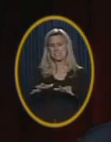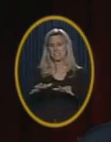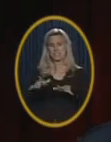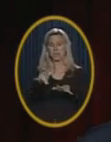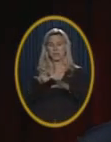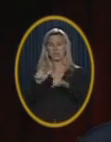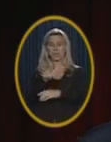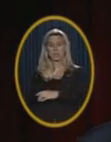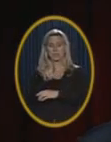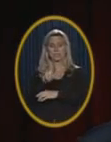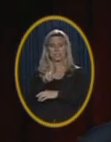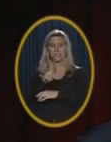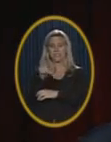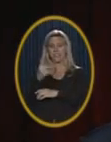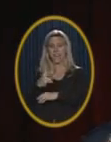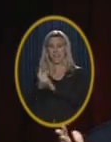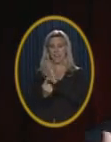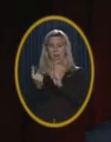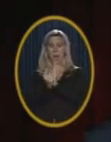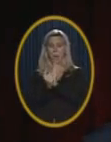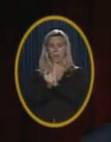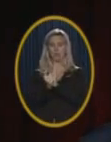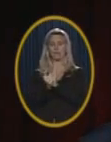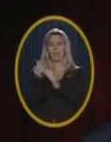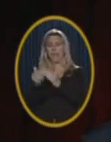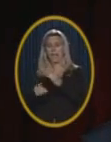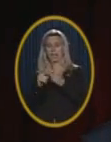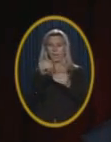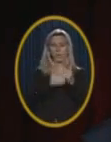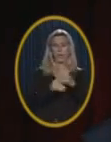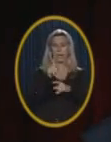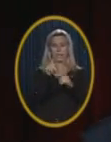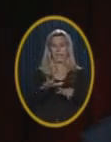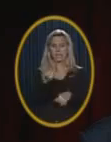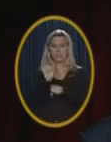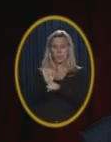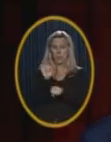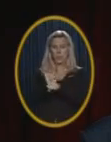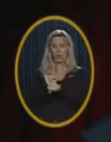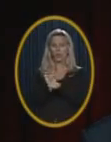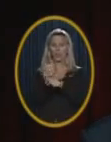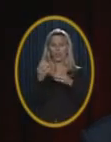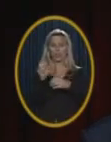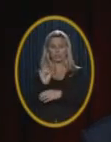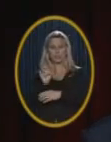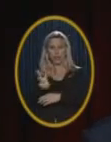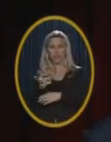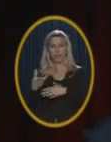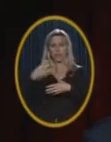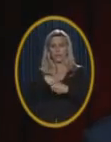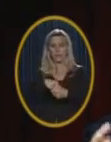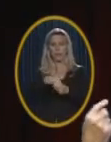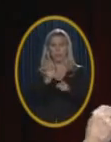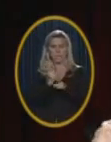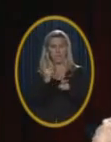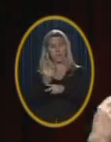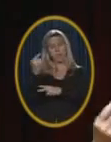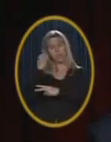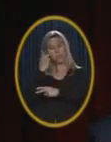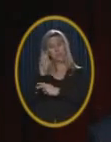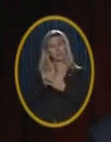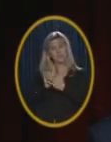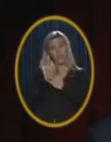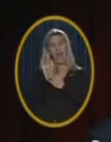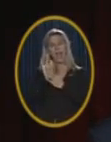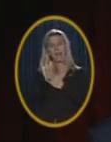did a 27.5-hour end-to-end test where we opened and closed the payload bay doors and worked the software integrated into the vehicle so they thought it was flying into